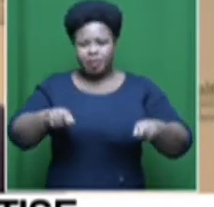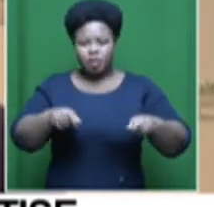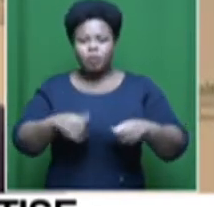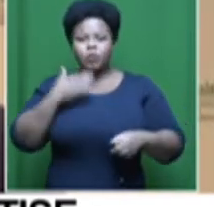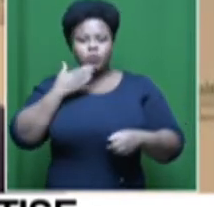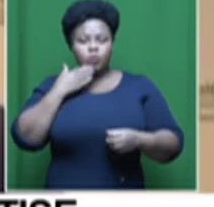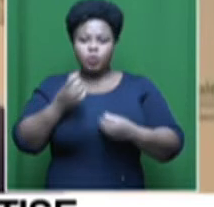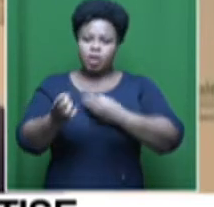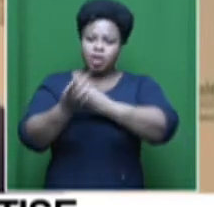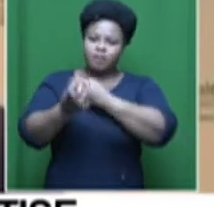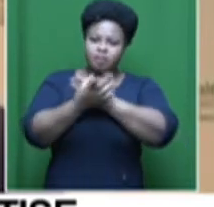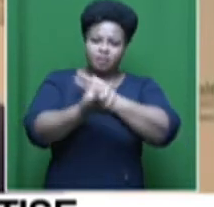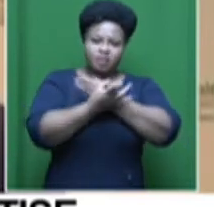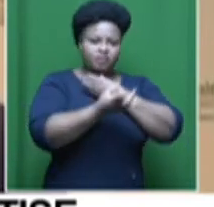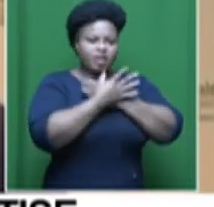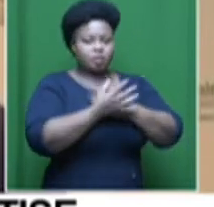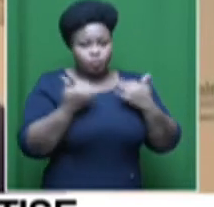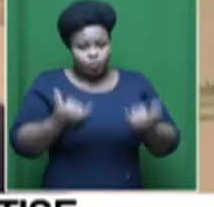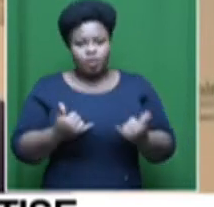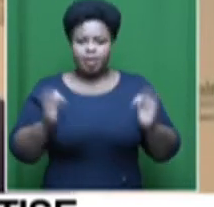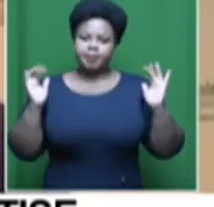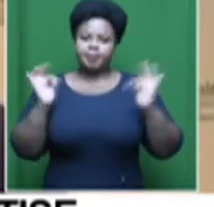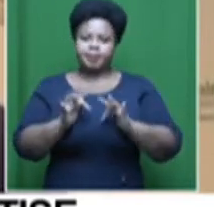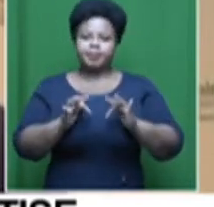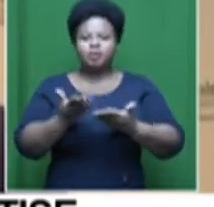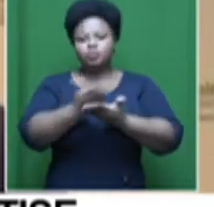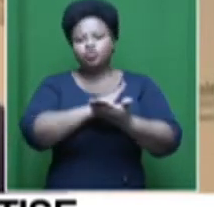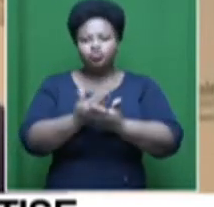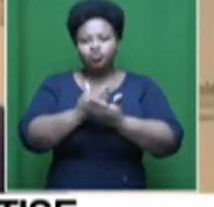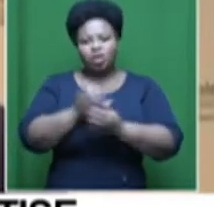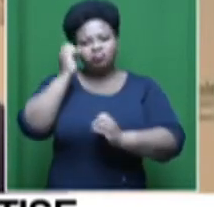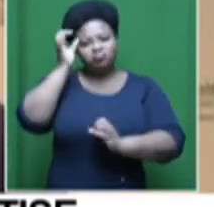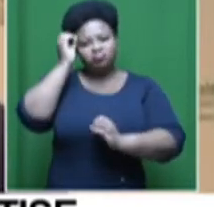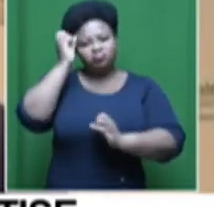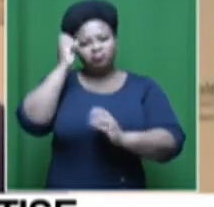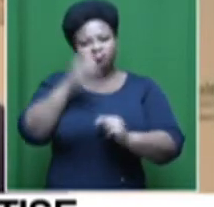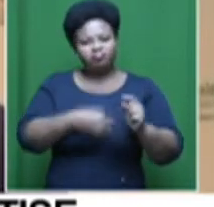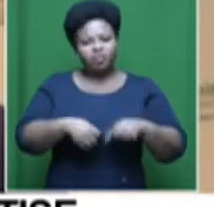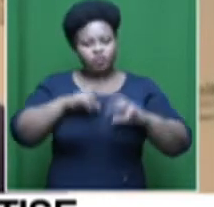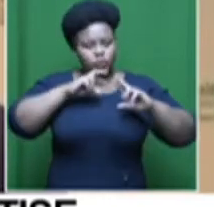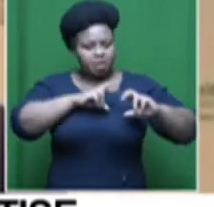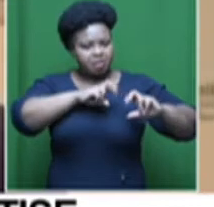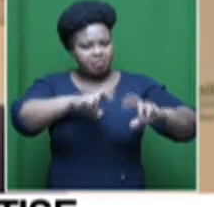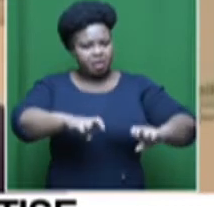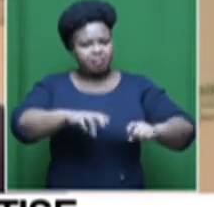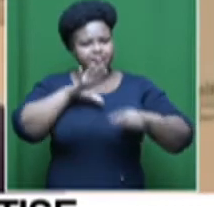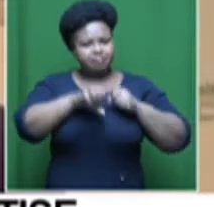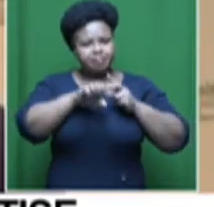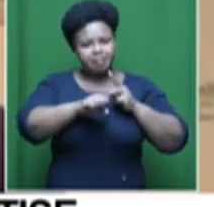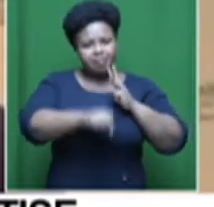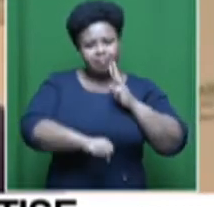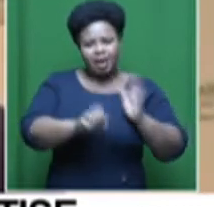and therefore are here today to share with the public the outcomes of the various